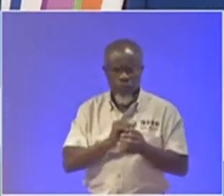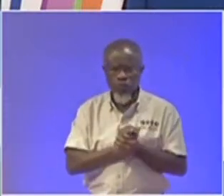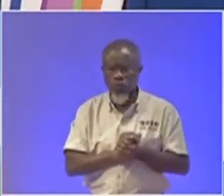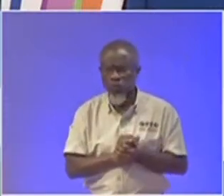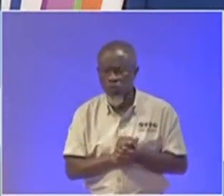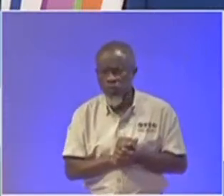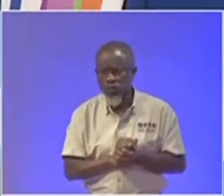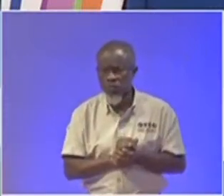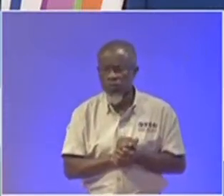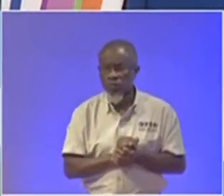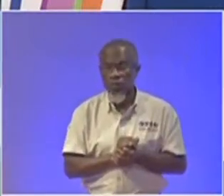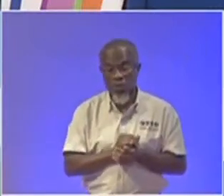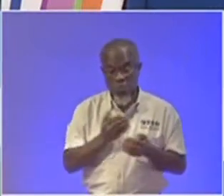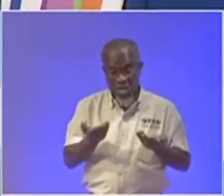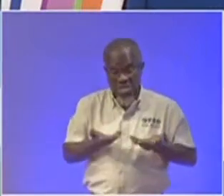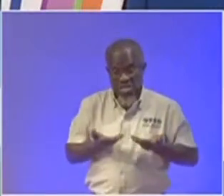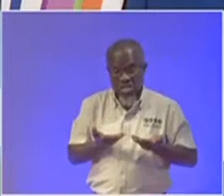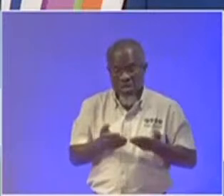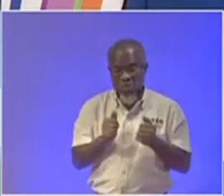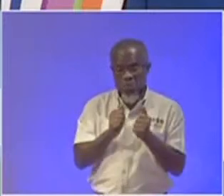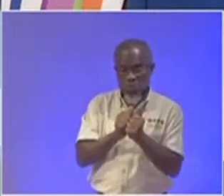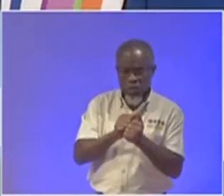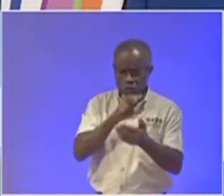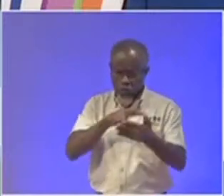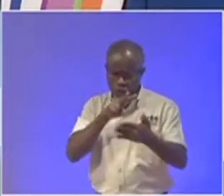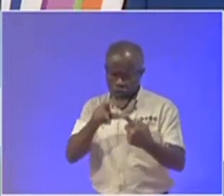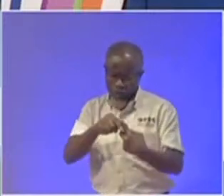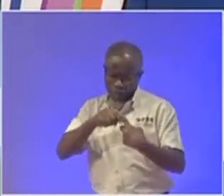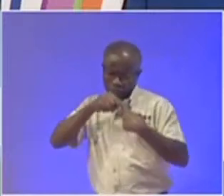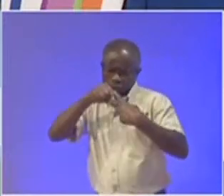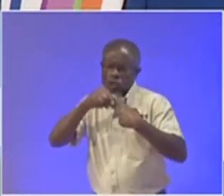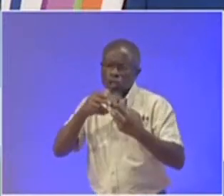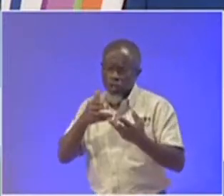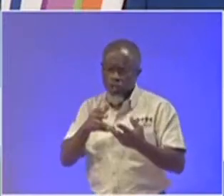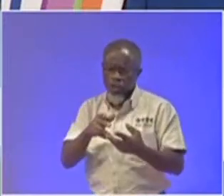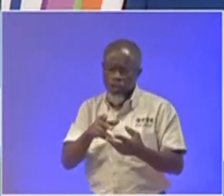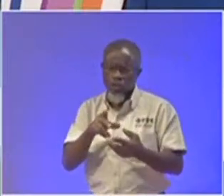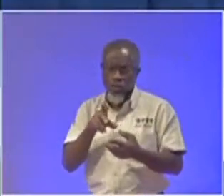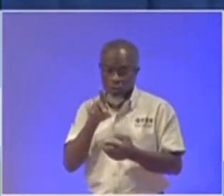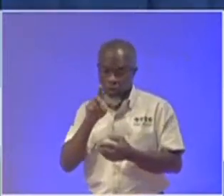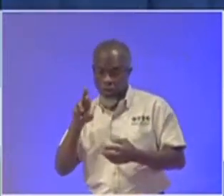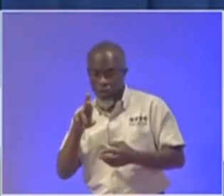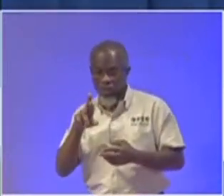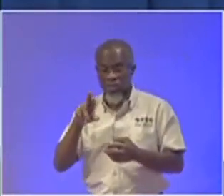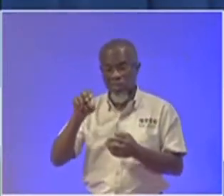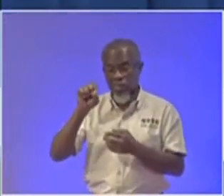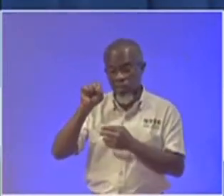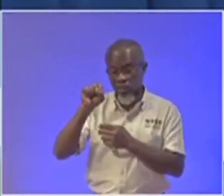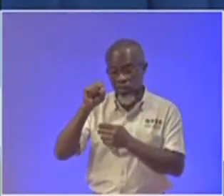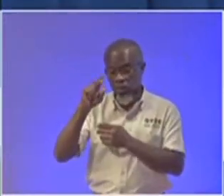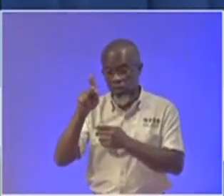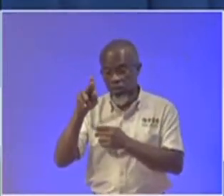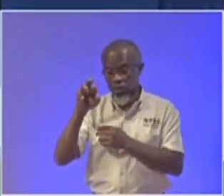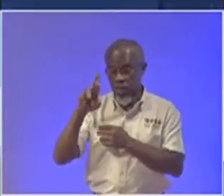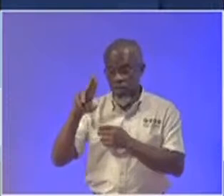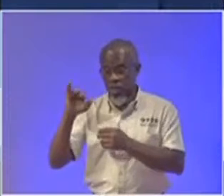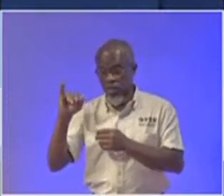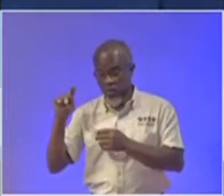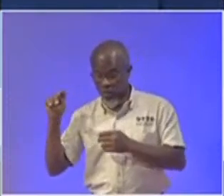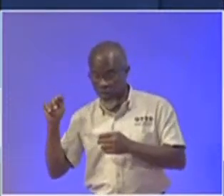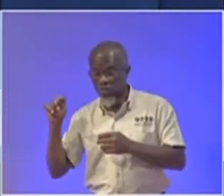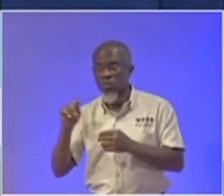622-4010. And we are here with a reading specialist and so much more, Dr. Paulson Skerritt, as well as guidance officer, and so much